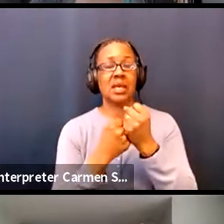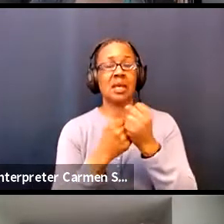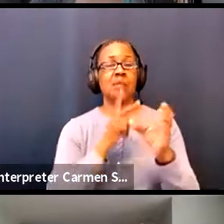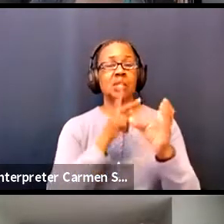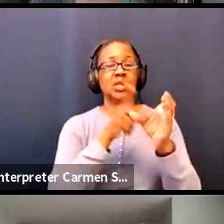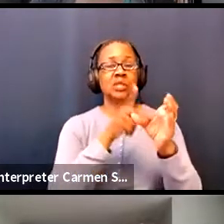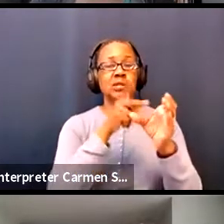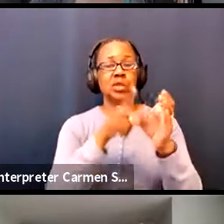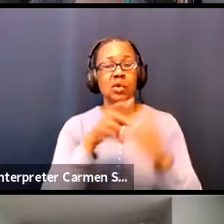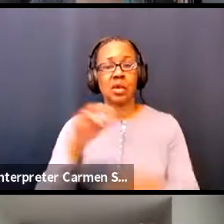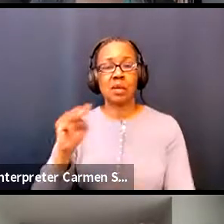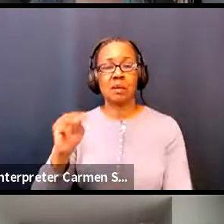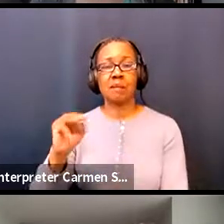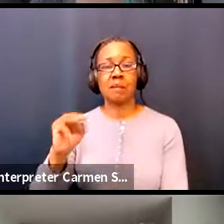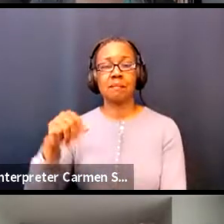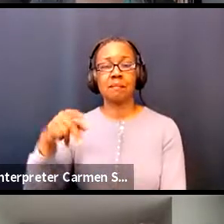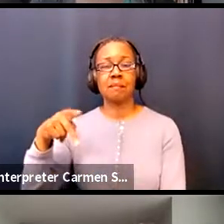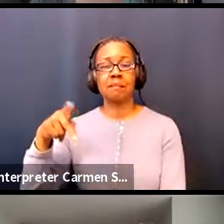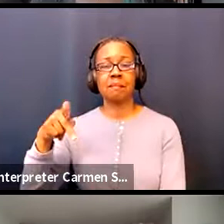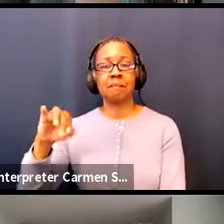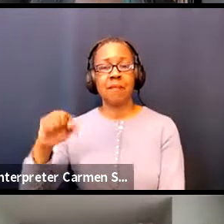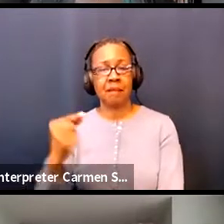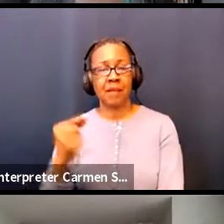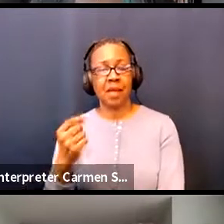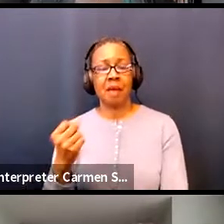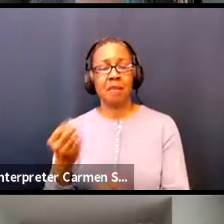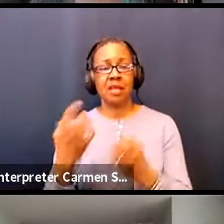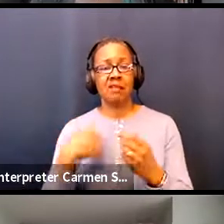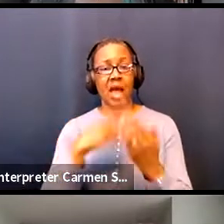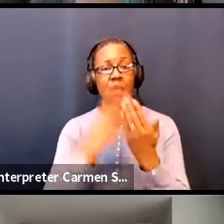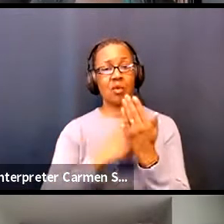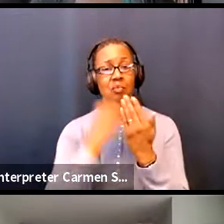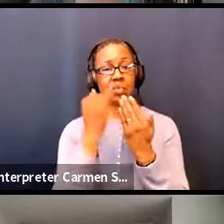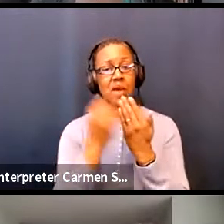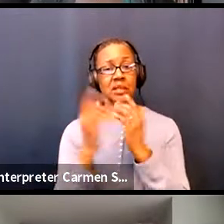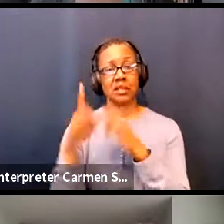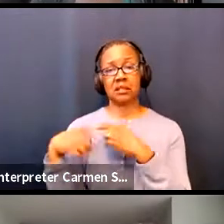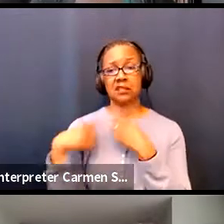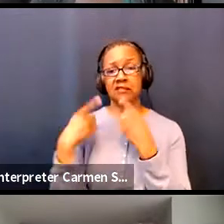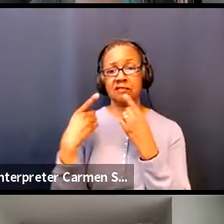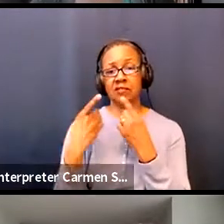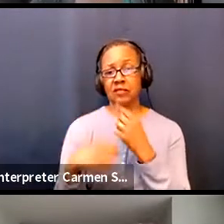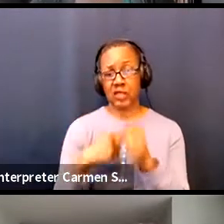participatory mapping. And many of the projects we've worked on over the years